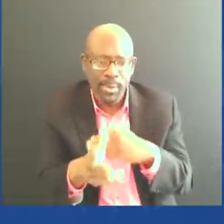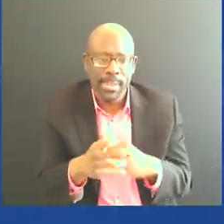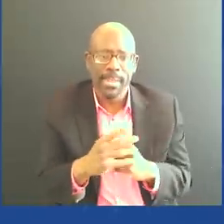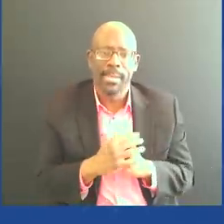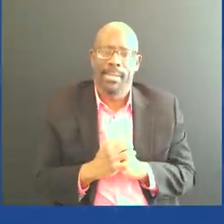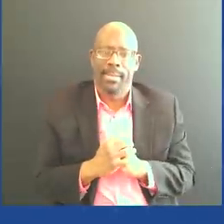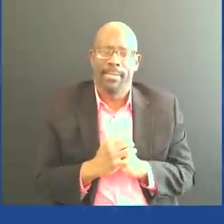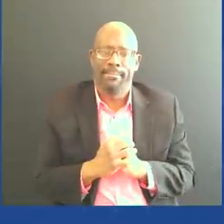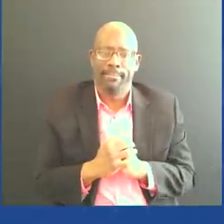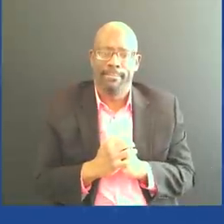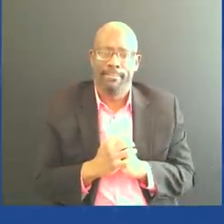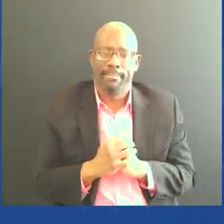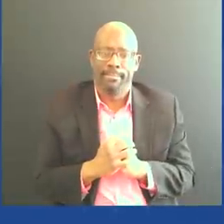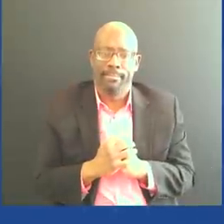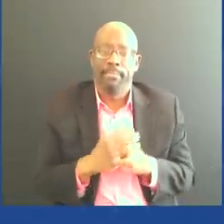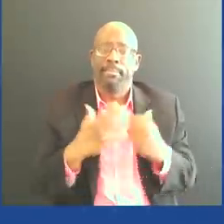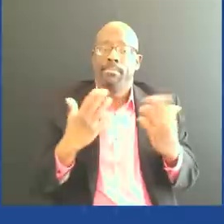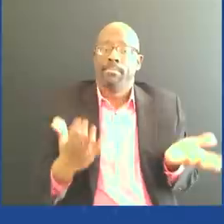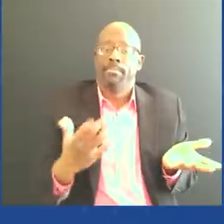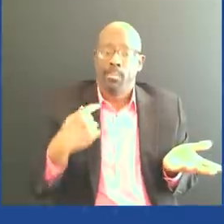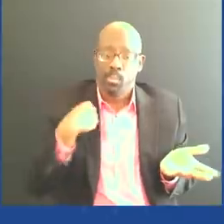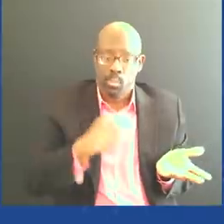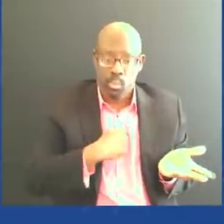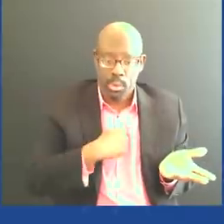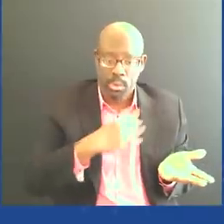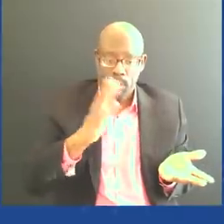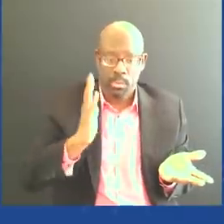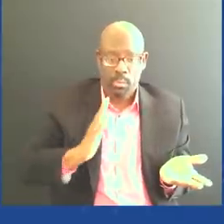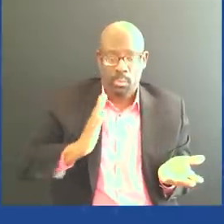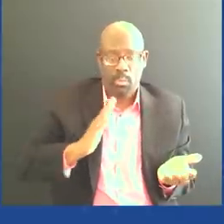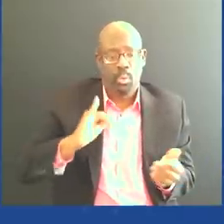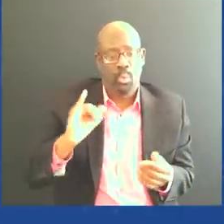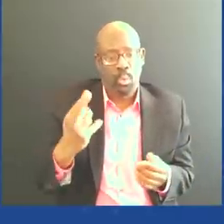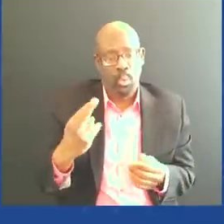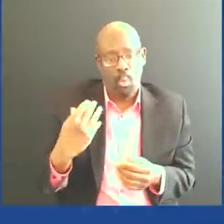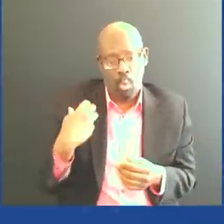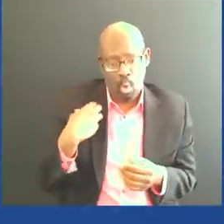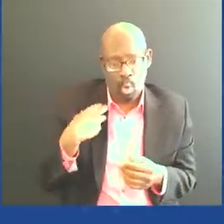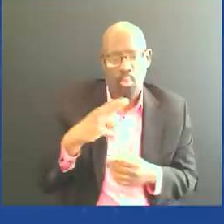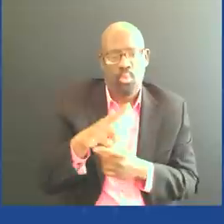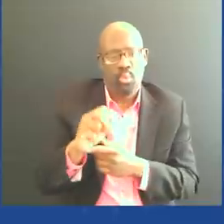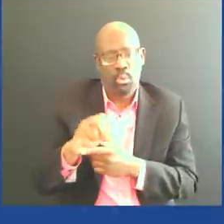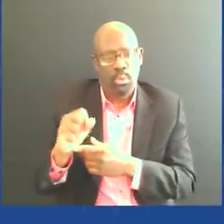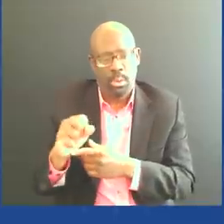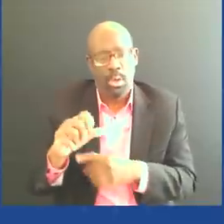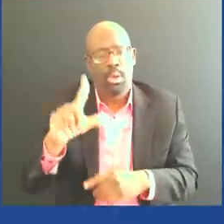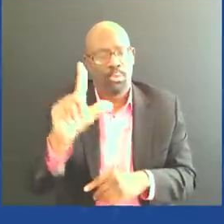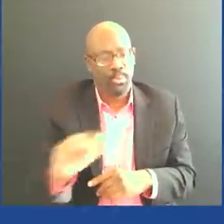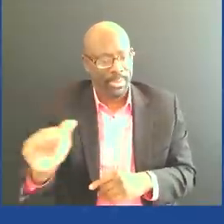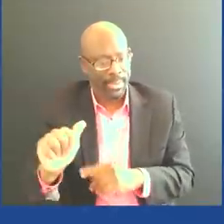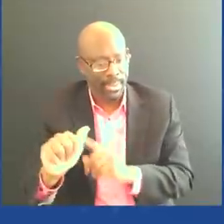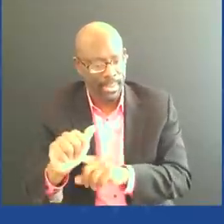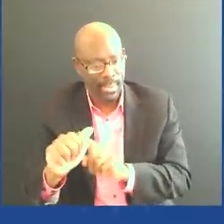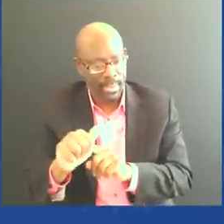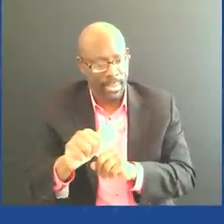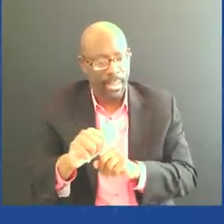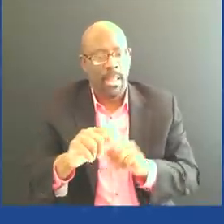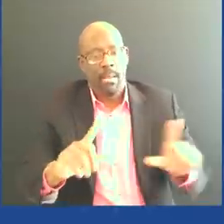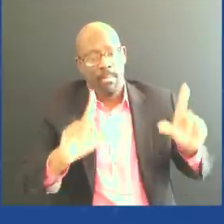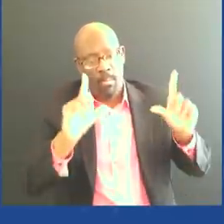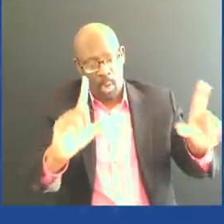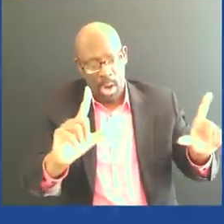was a junior officer serving aboard USS Los Angeles, a plaque hung in the crew's mess, which I thought captured this feeling